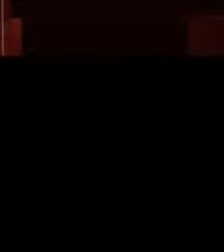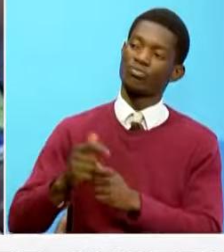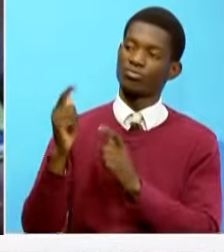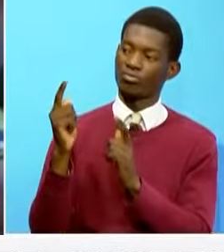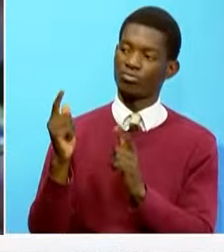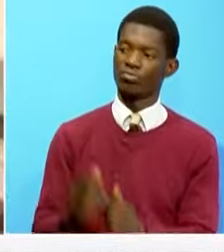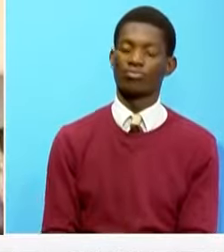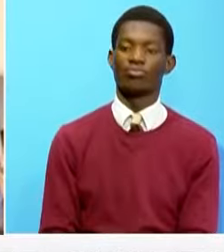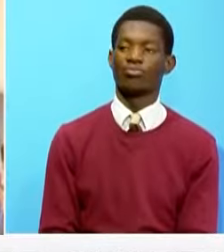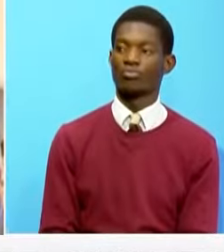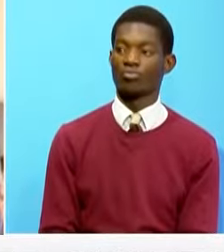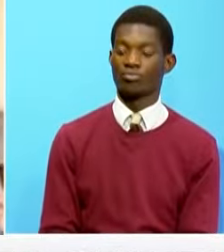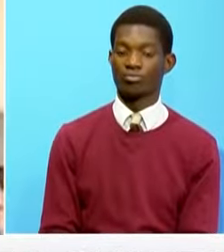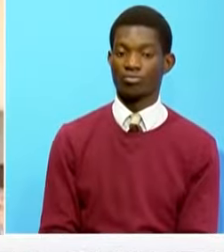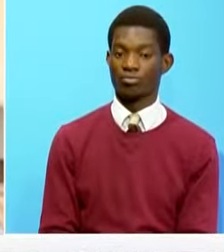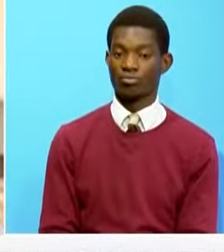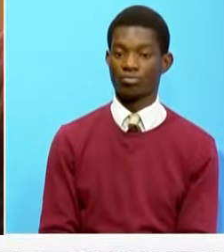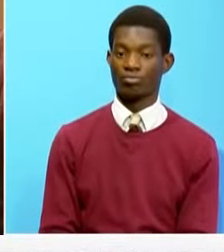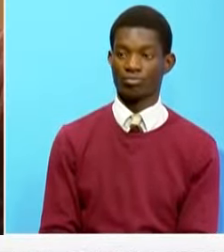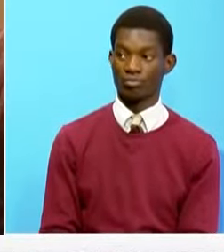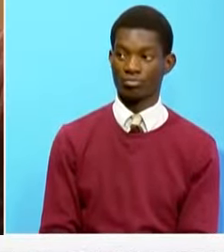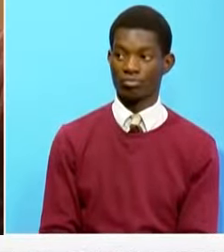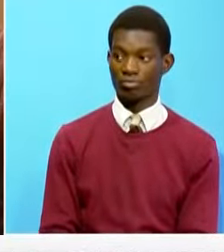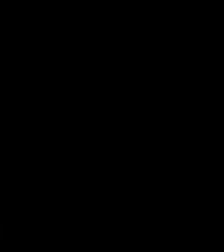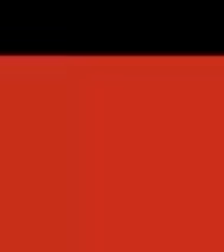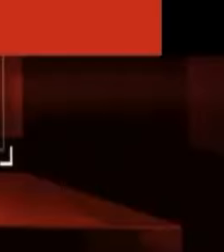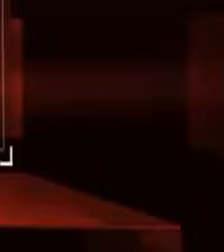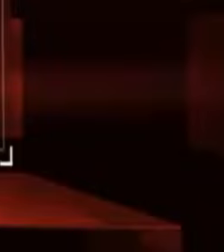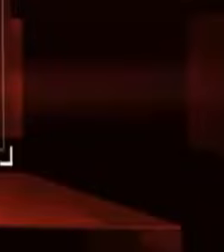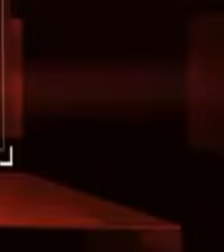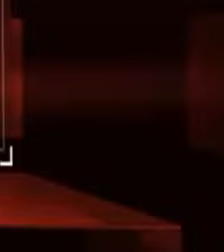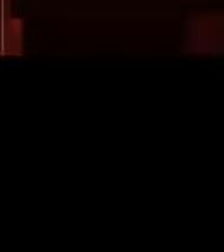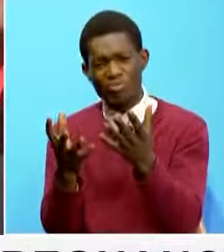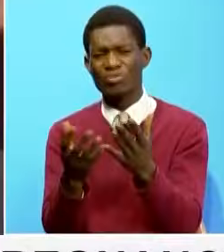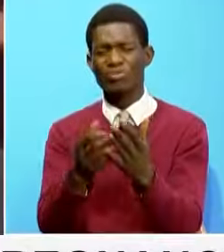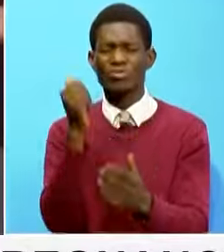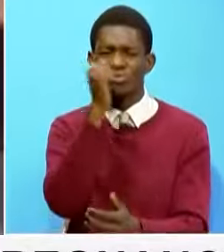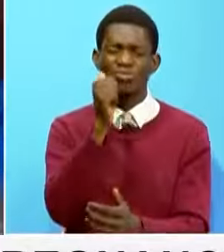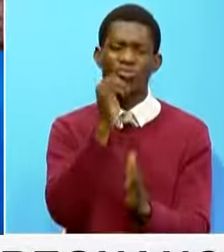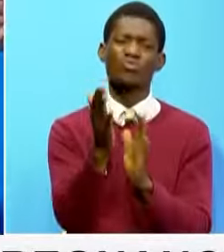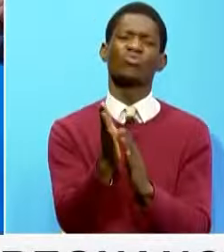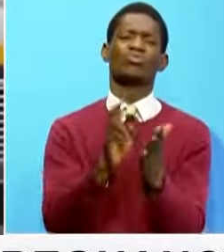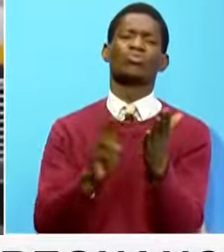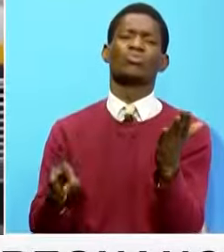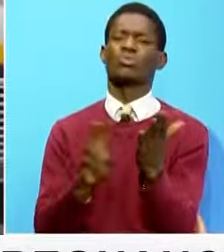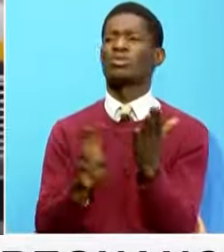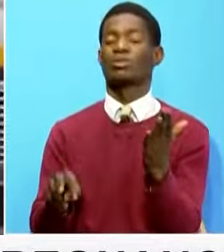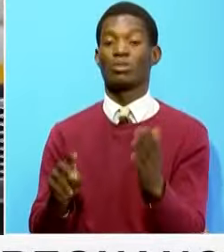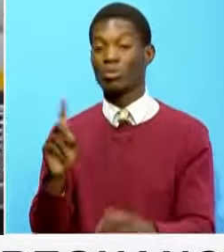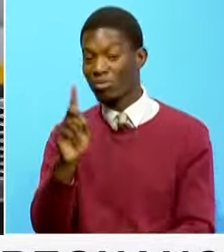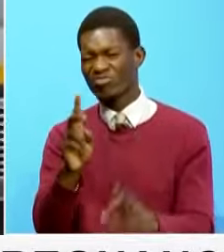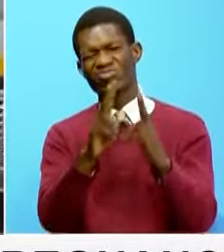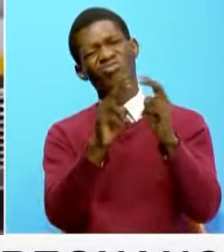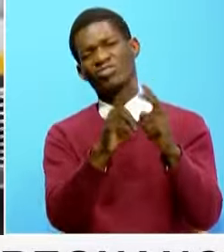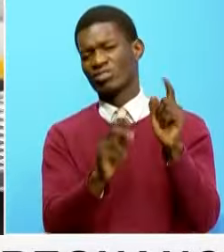Chadiza District Hospital to receive a new sewer system. Plus, Zanic boosts campaign to end